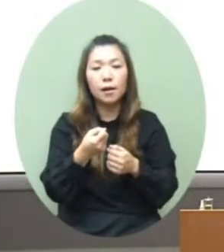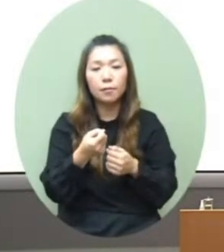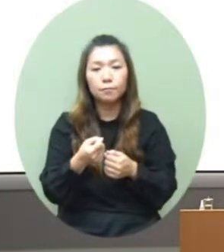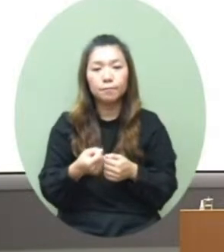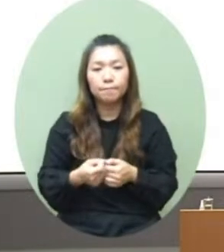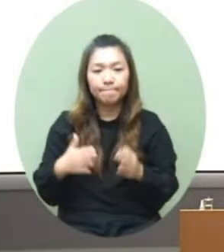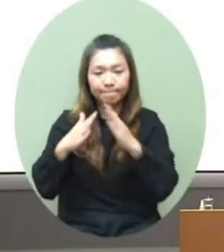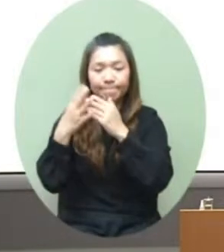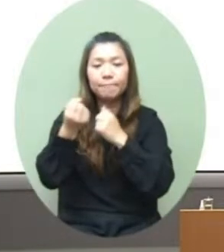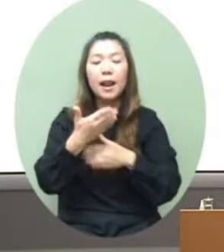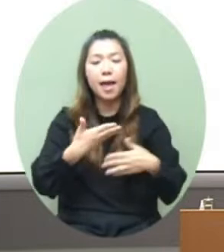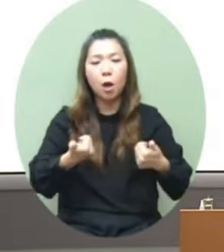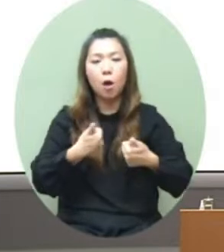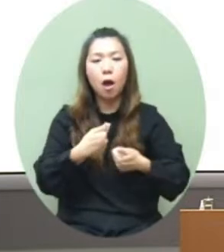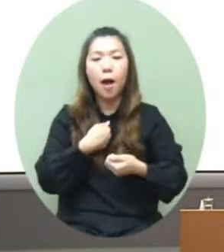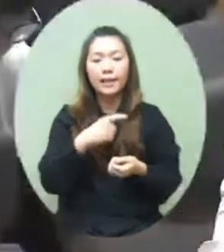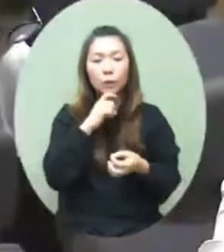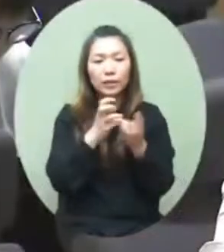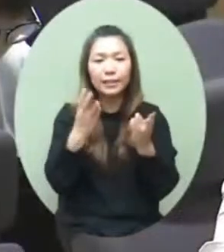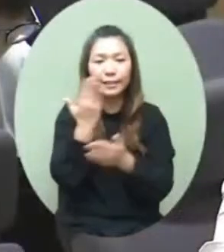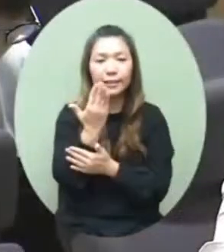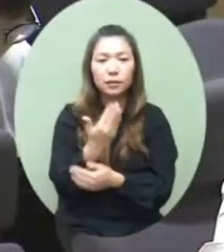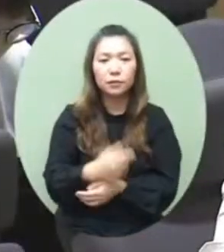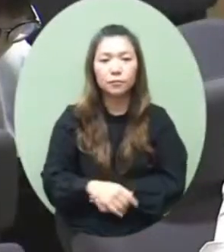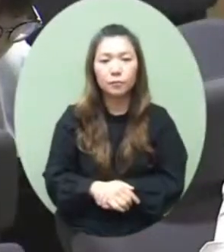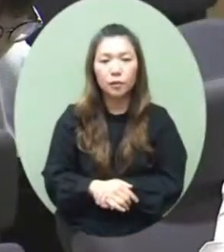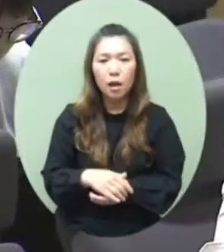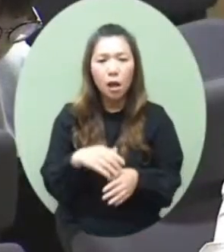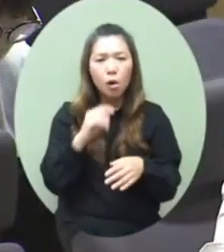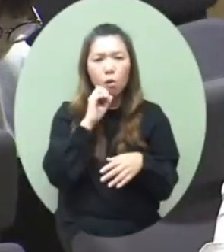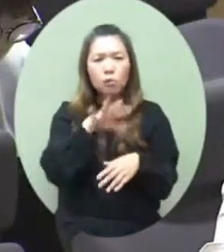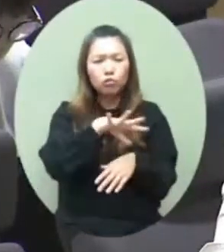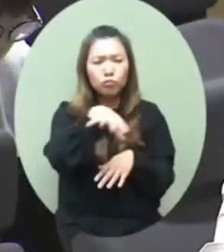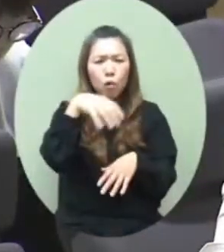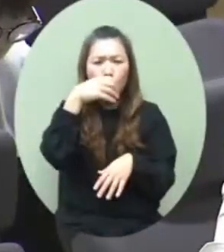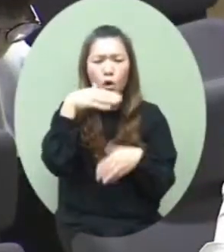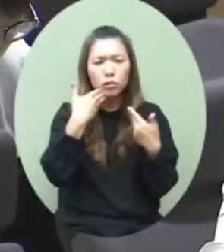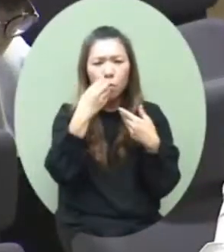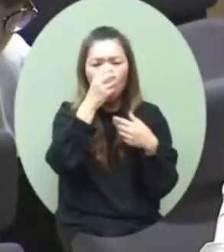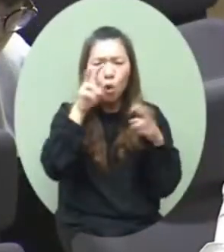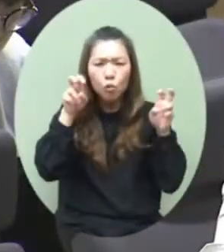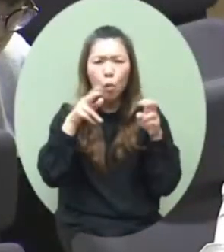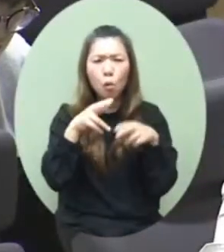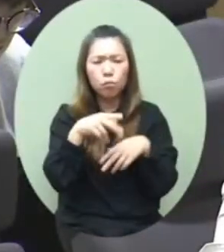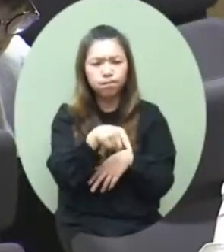Thank you, FS. Thank you, directors. I'm from Cable TV.